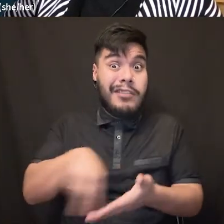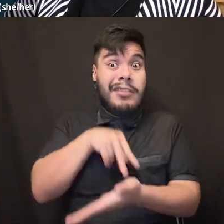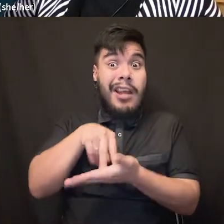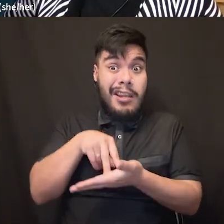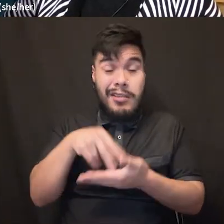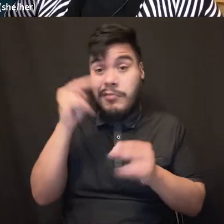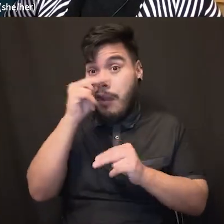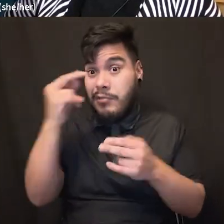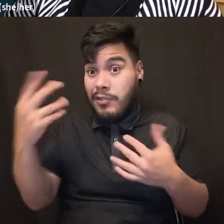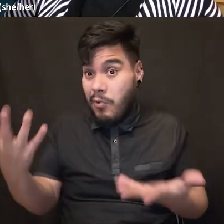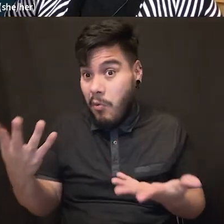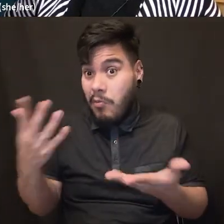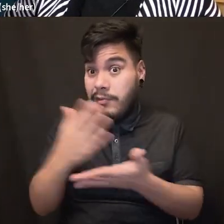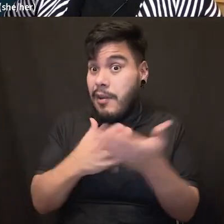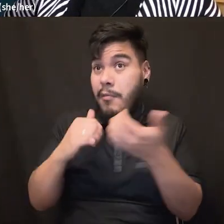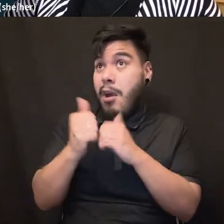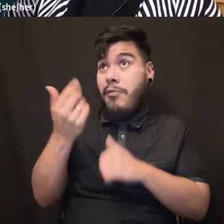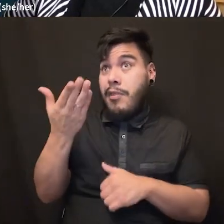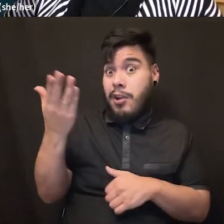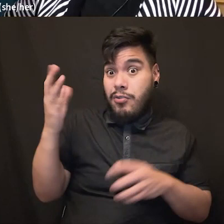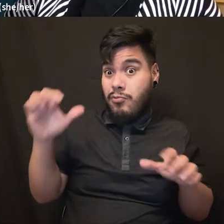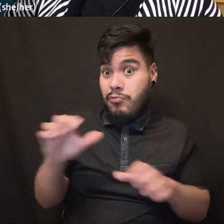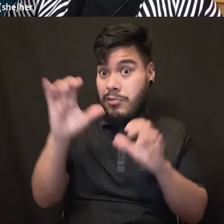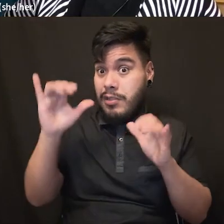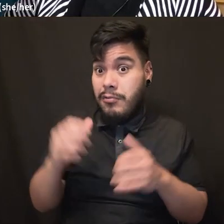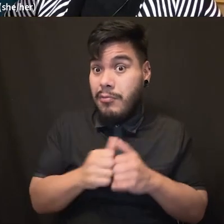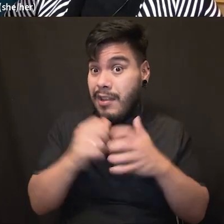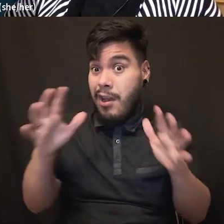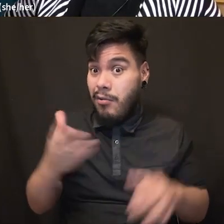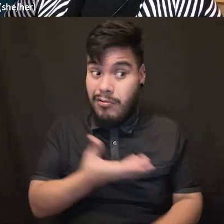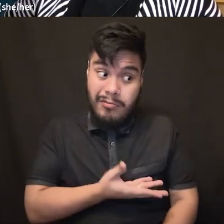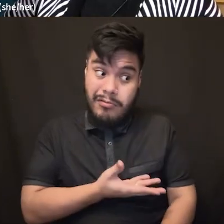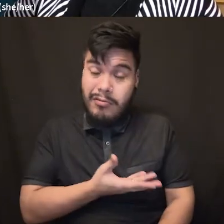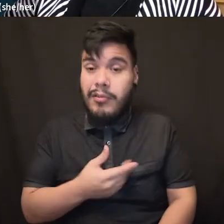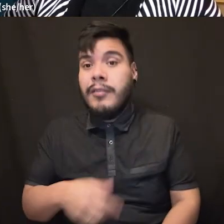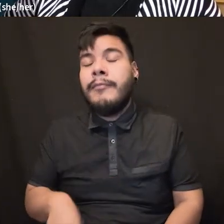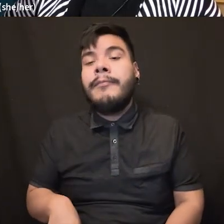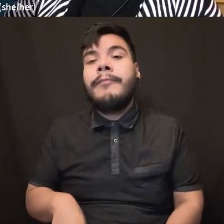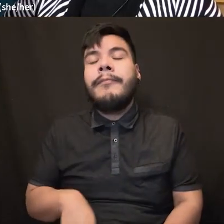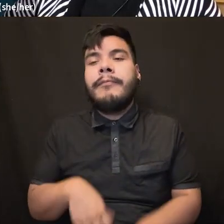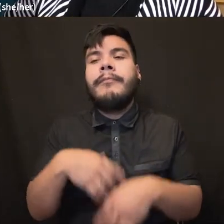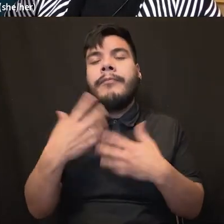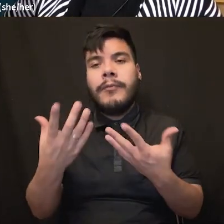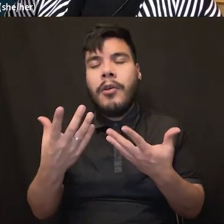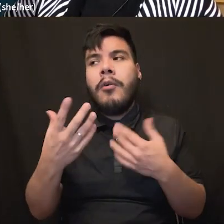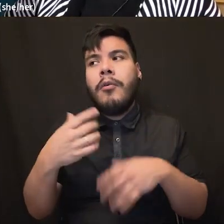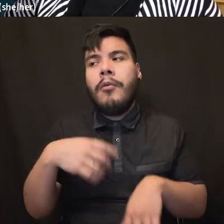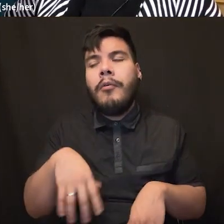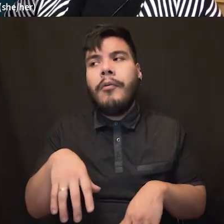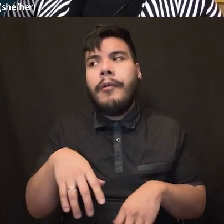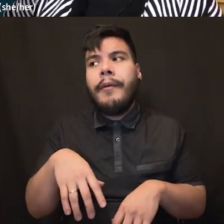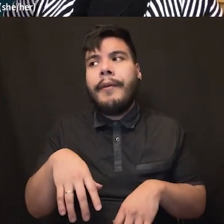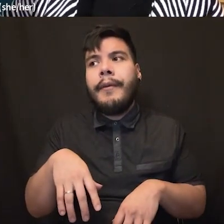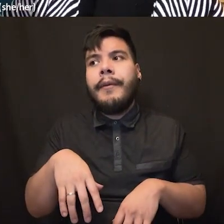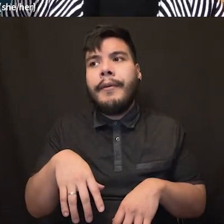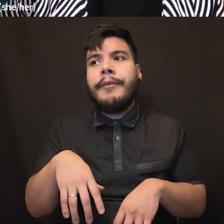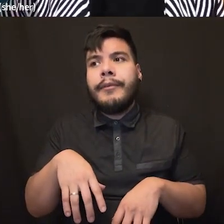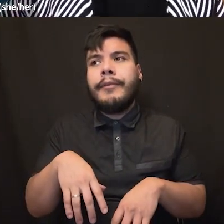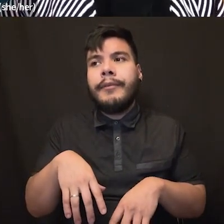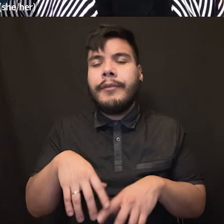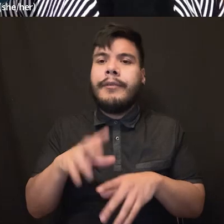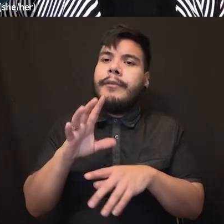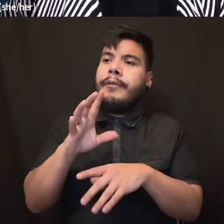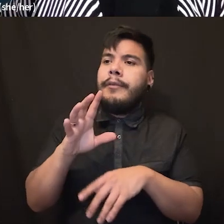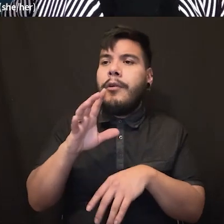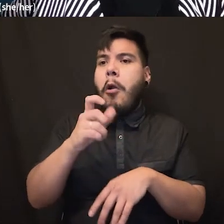I do think there's a value to, for example, people building like curated open mics. That's something some people do. Some people